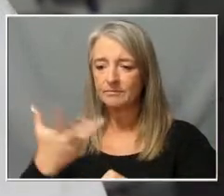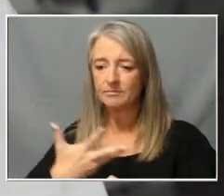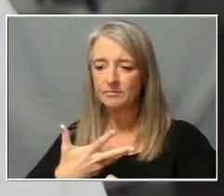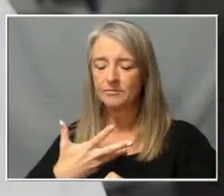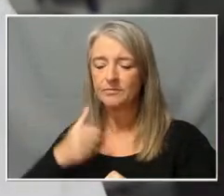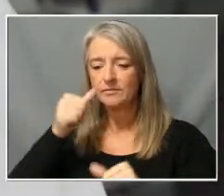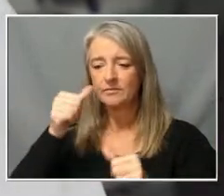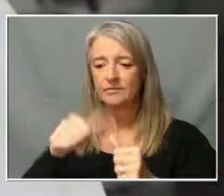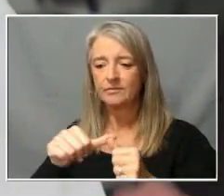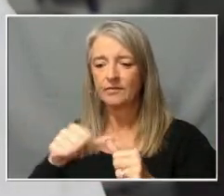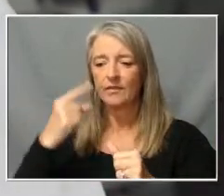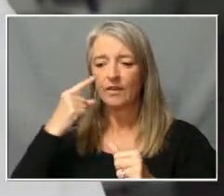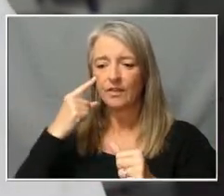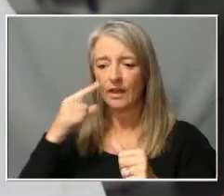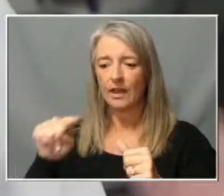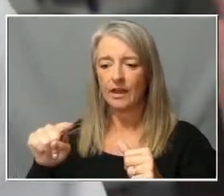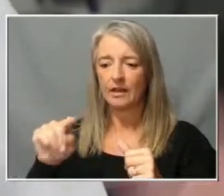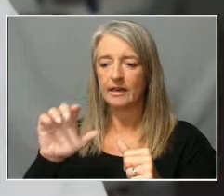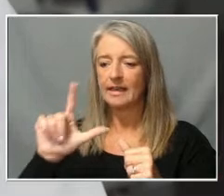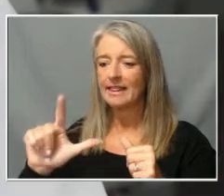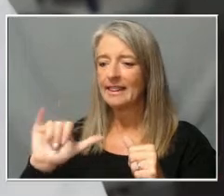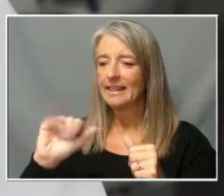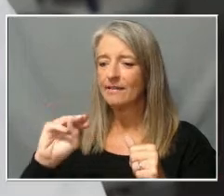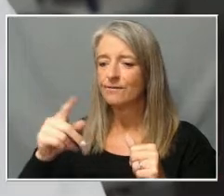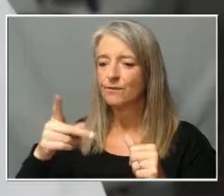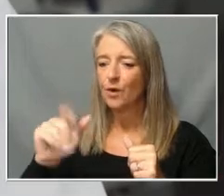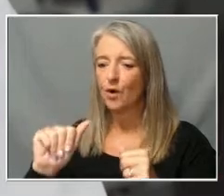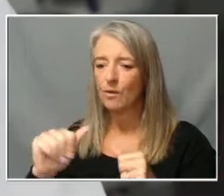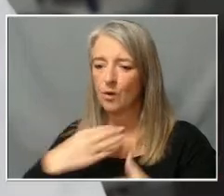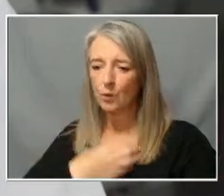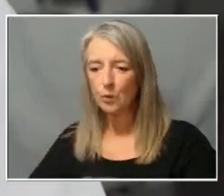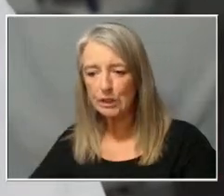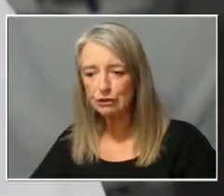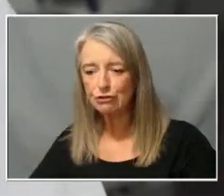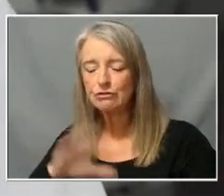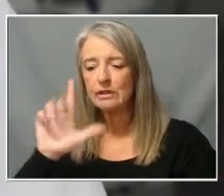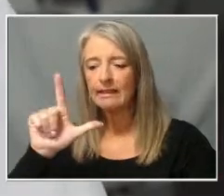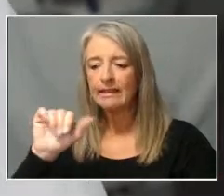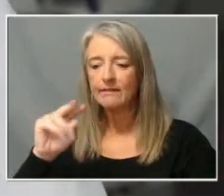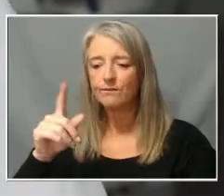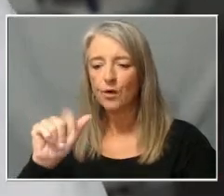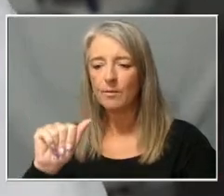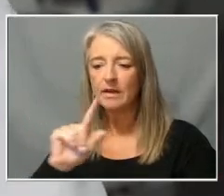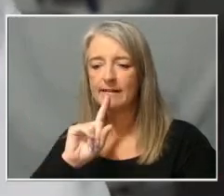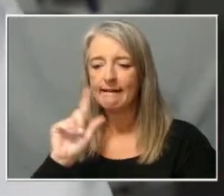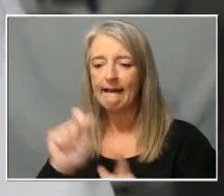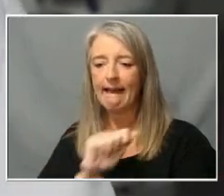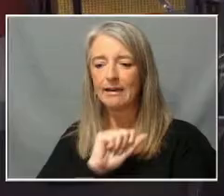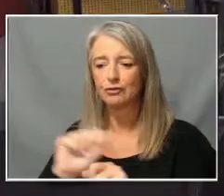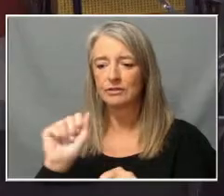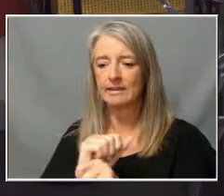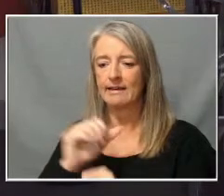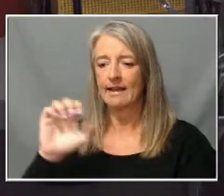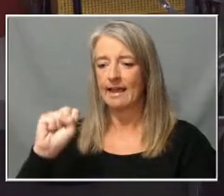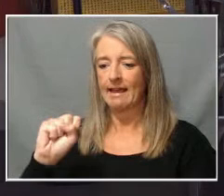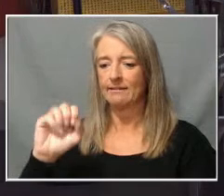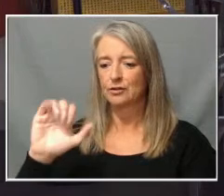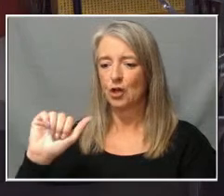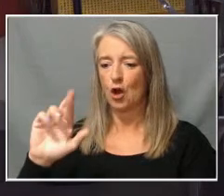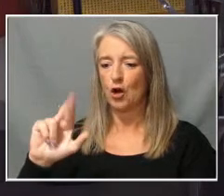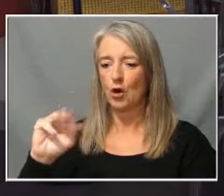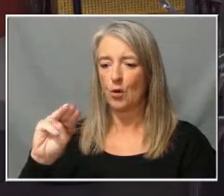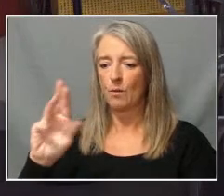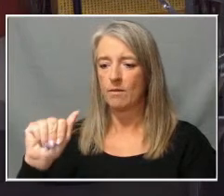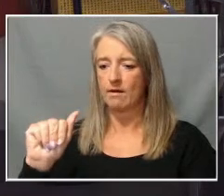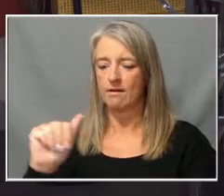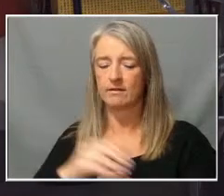we thought it was lymphoma. We wish it was lymphoma. It's actually this Ewing sarcoma. So, Dr. Rosenthal, that must be,